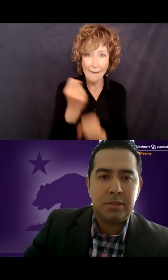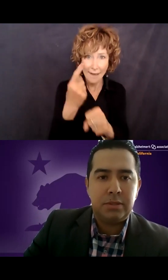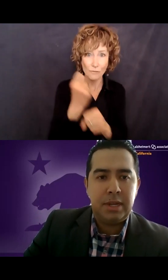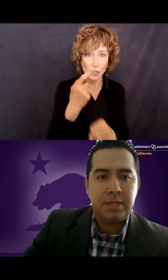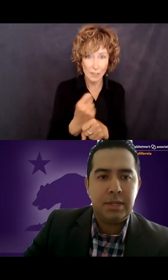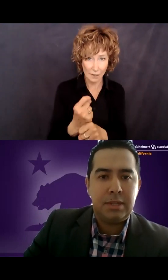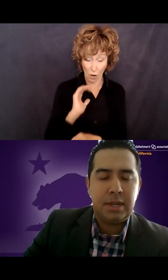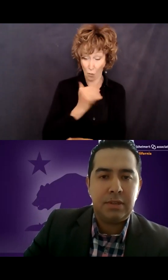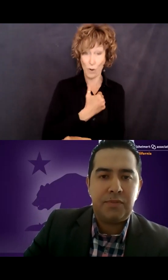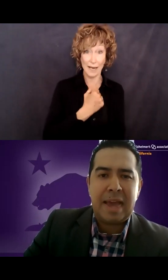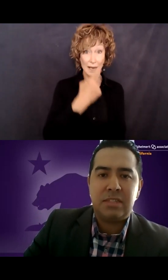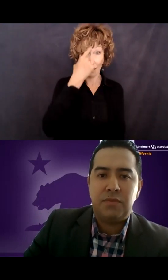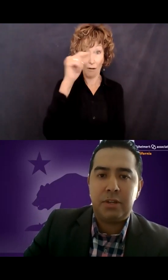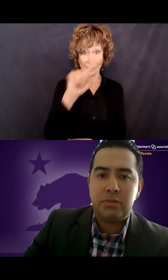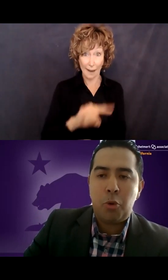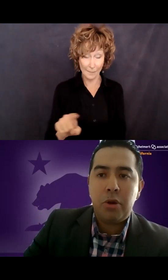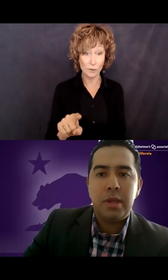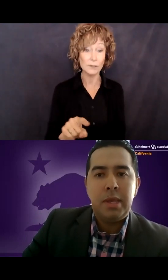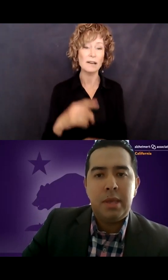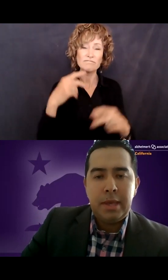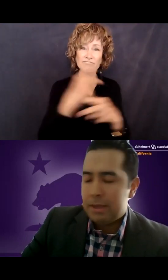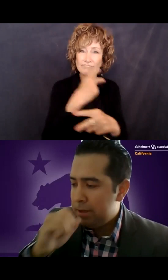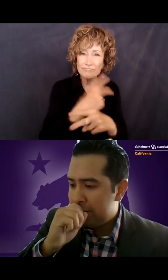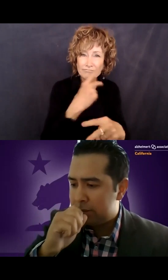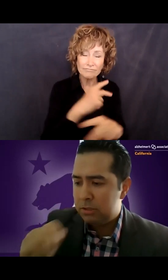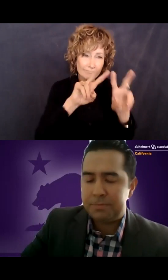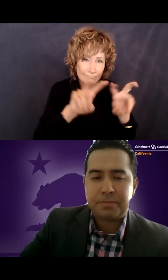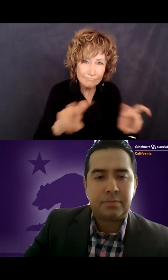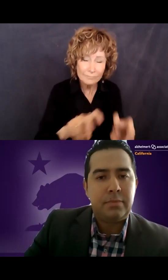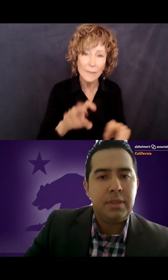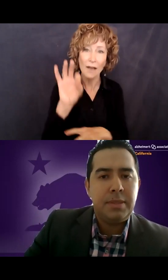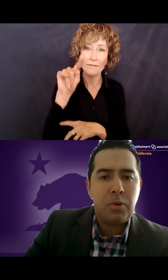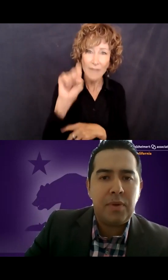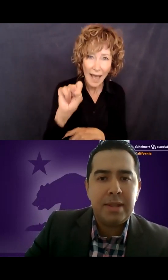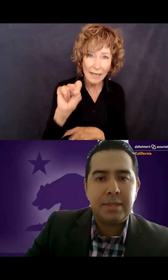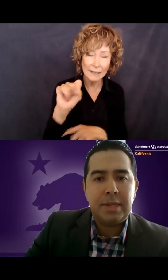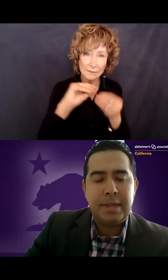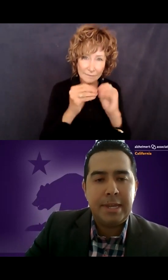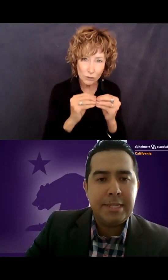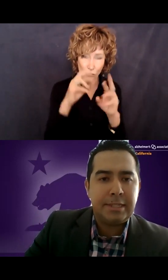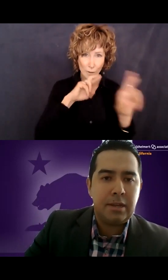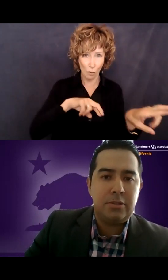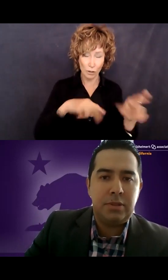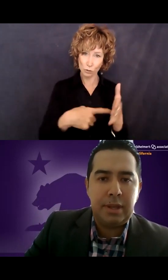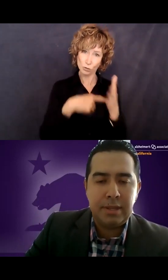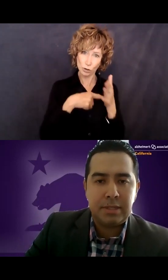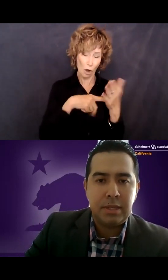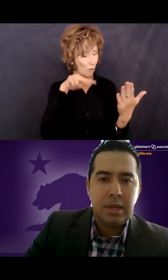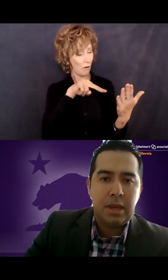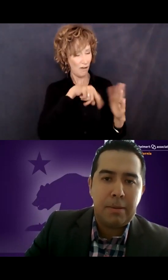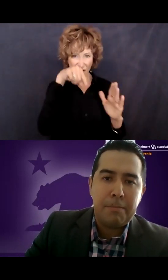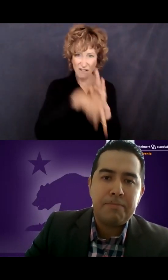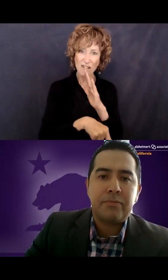Alzheimer's Association conducts a Facts and Figures report, excuse me, that provides an insight into the